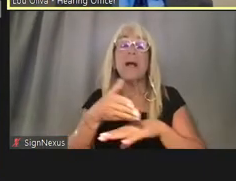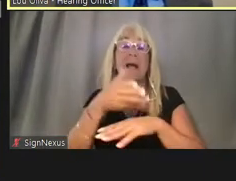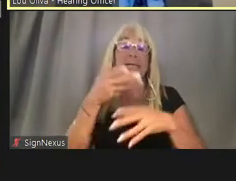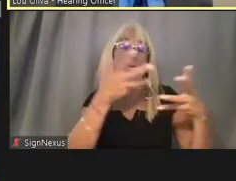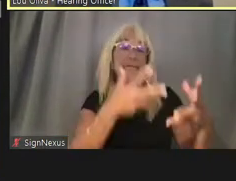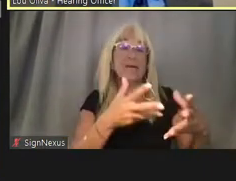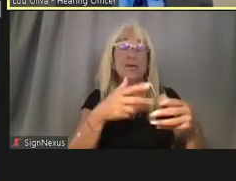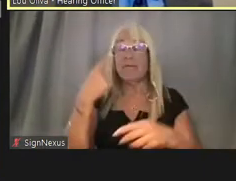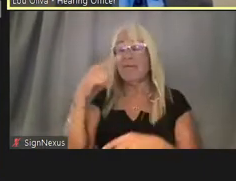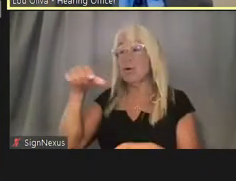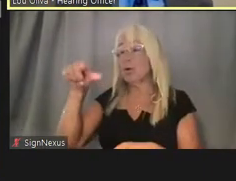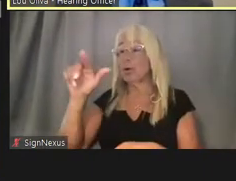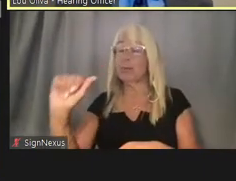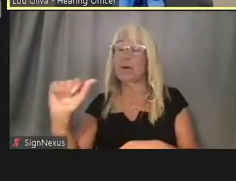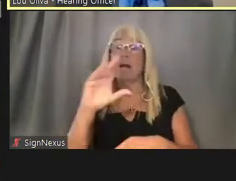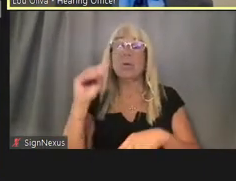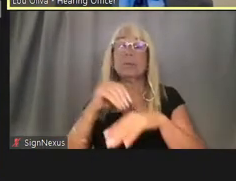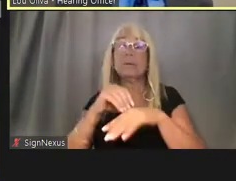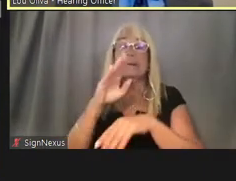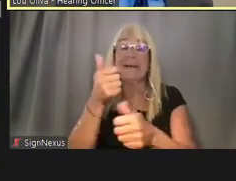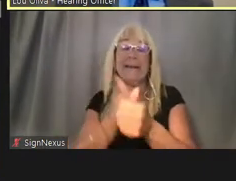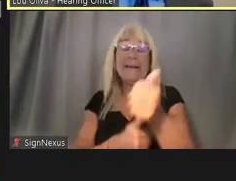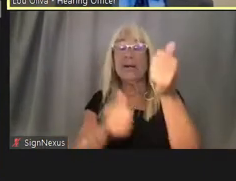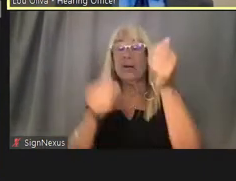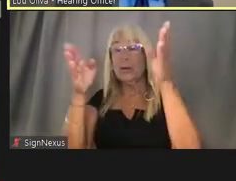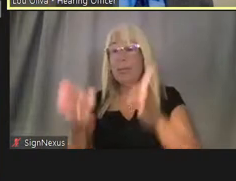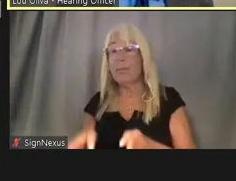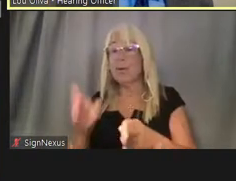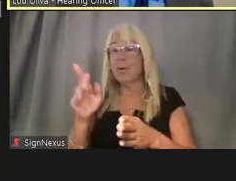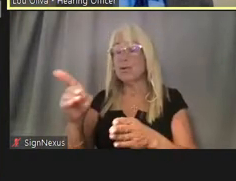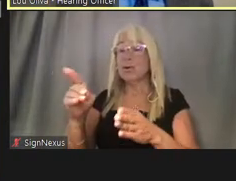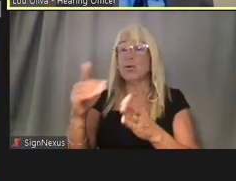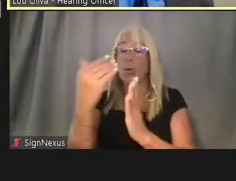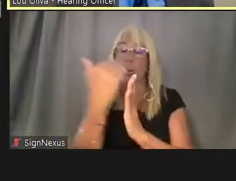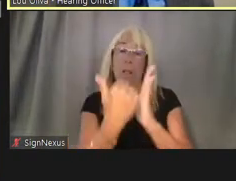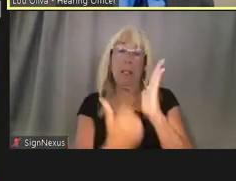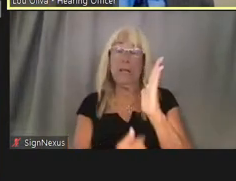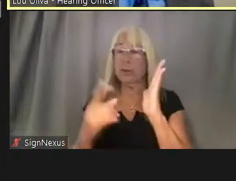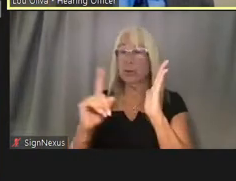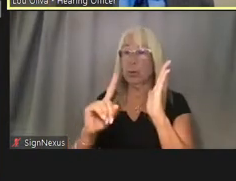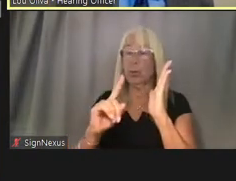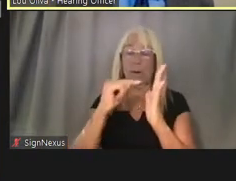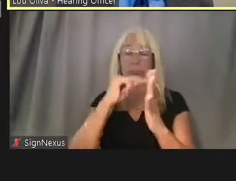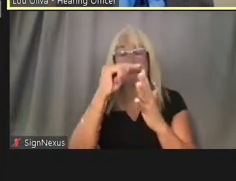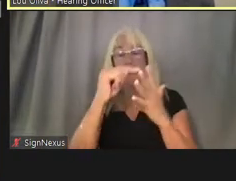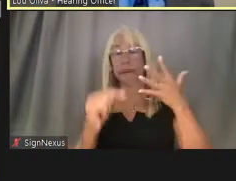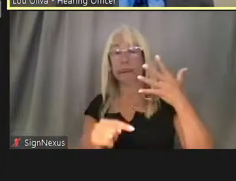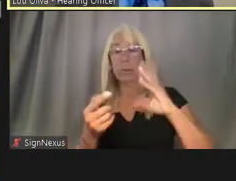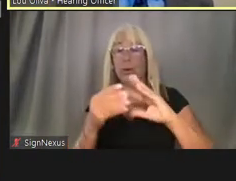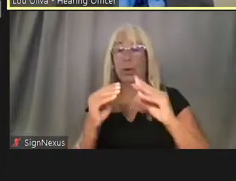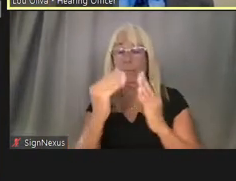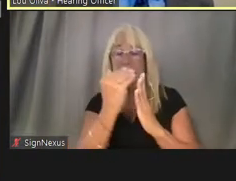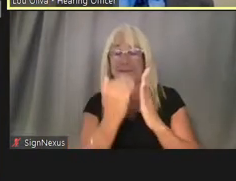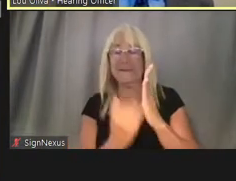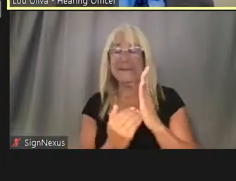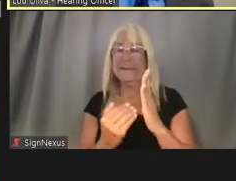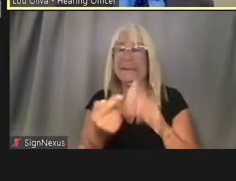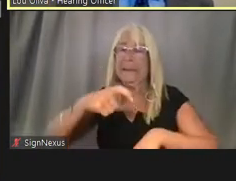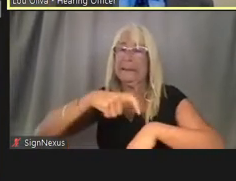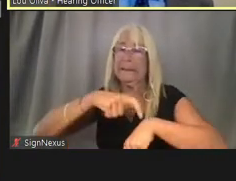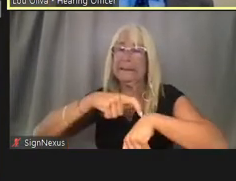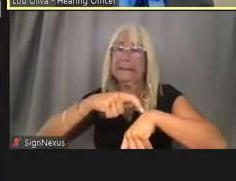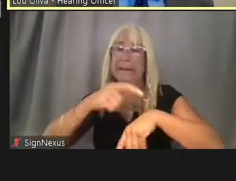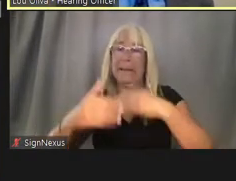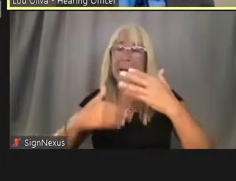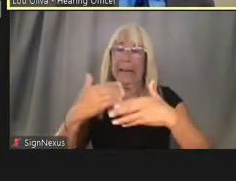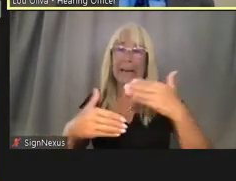Q a function we will send each speaker present today your place in the speaker list please give us a little time as it will take some time